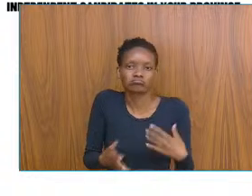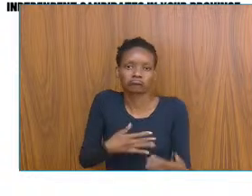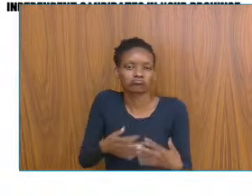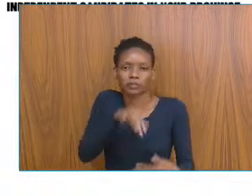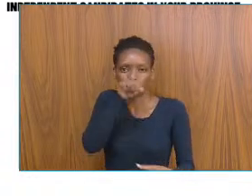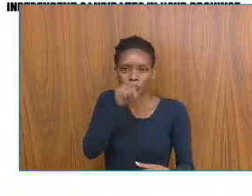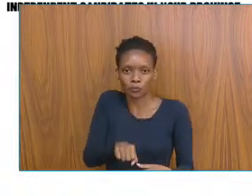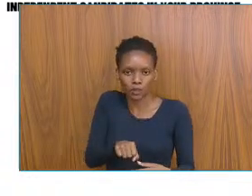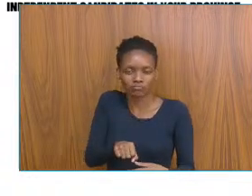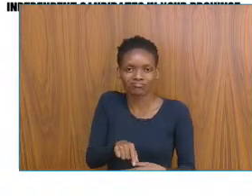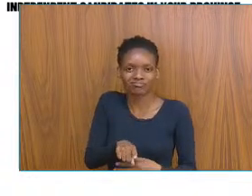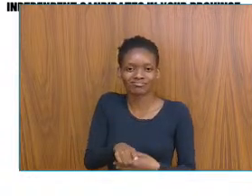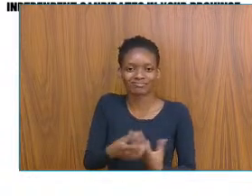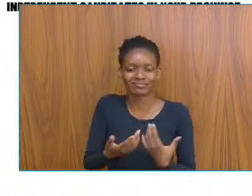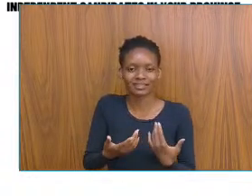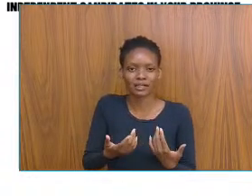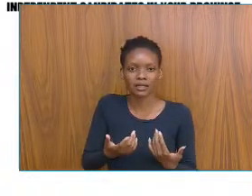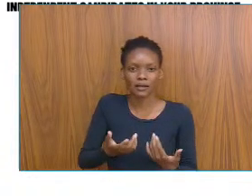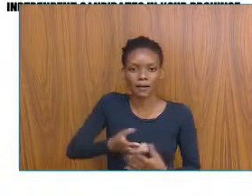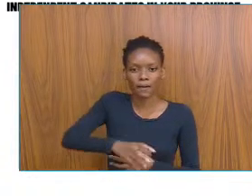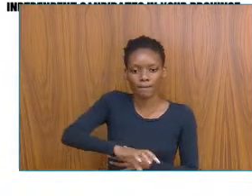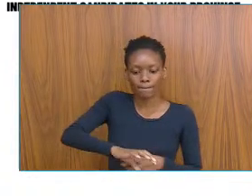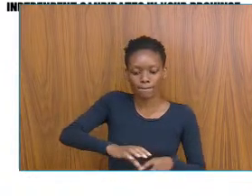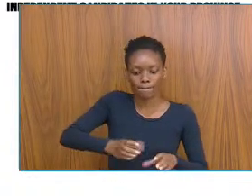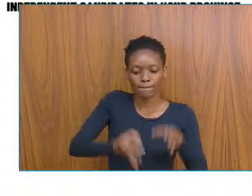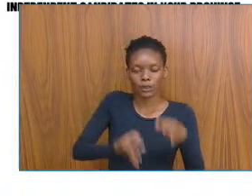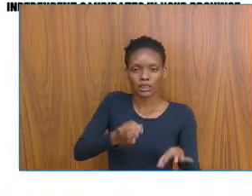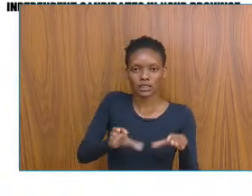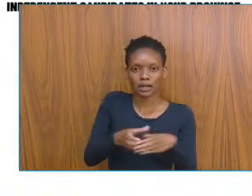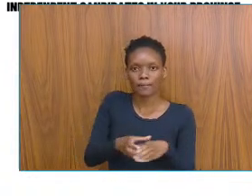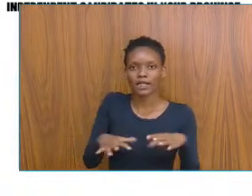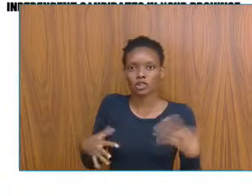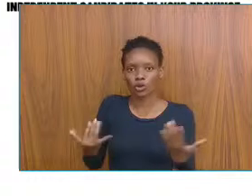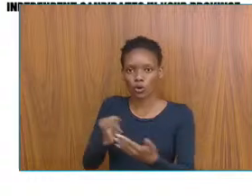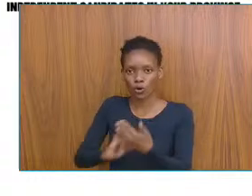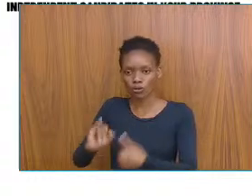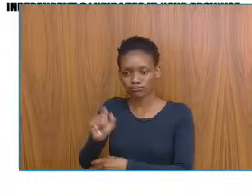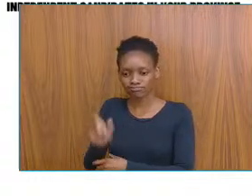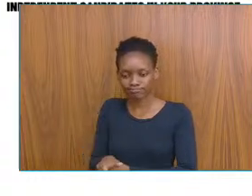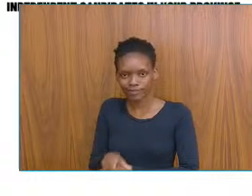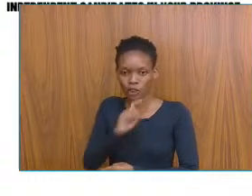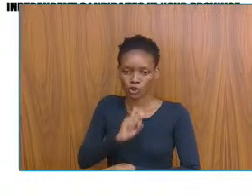on a single provincial ballot.